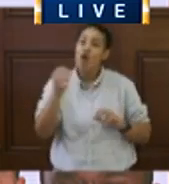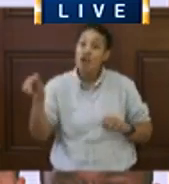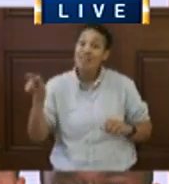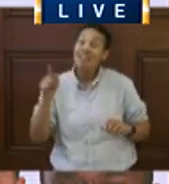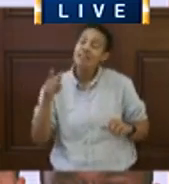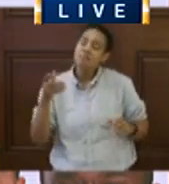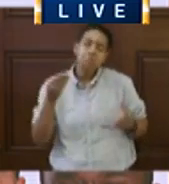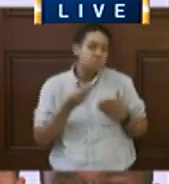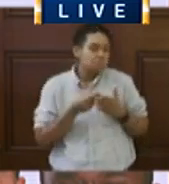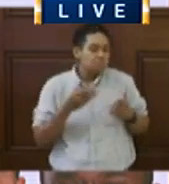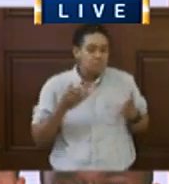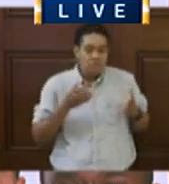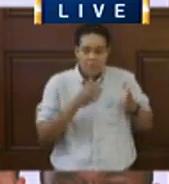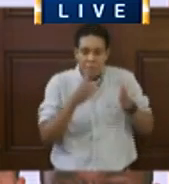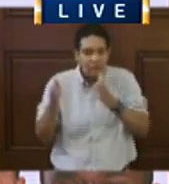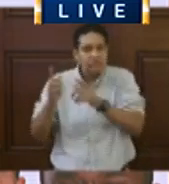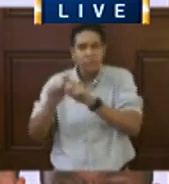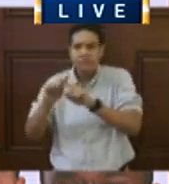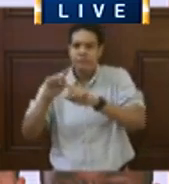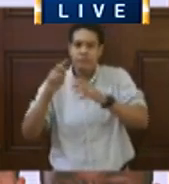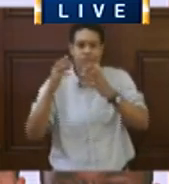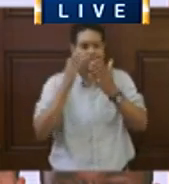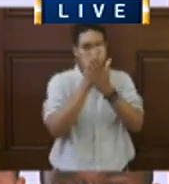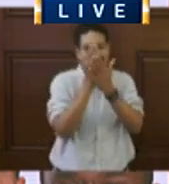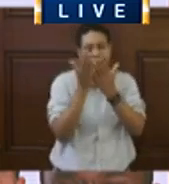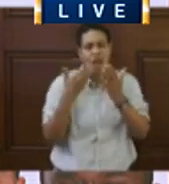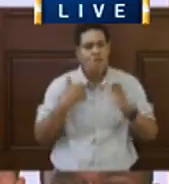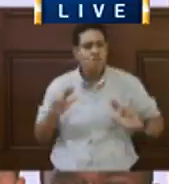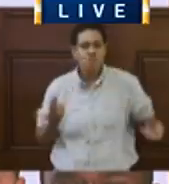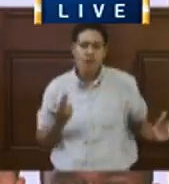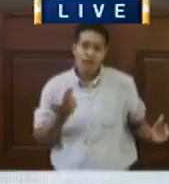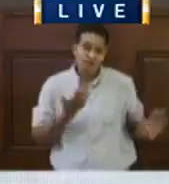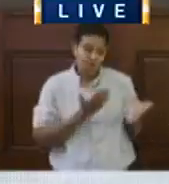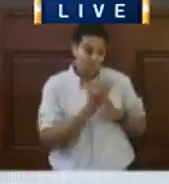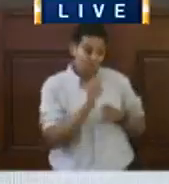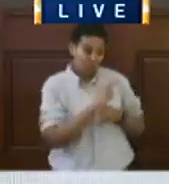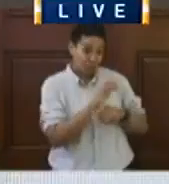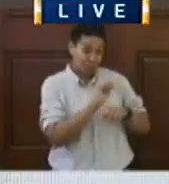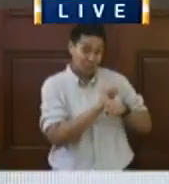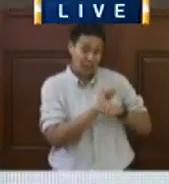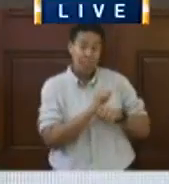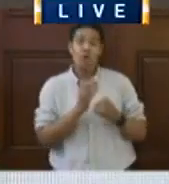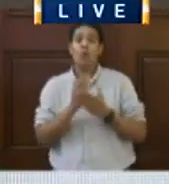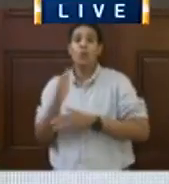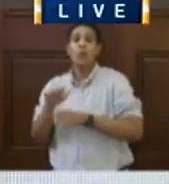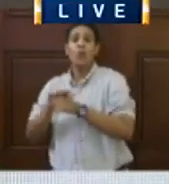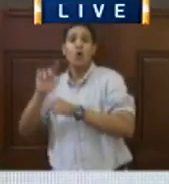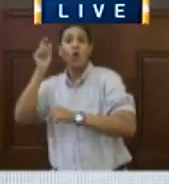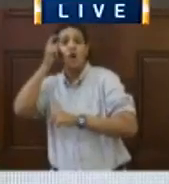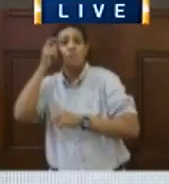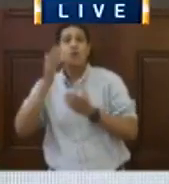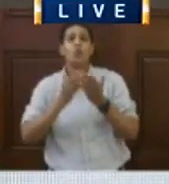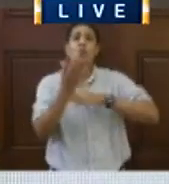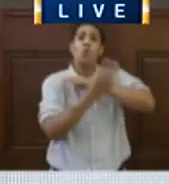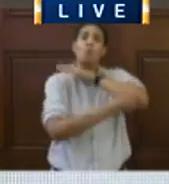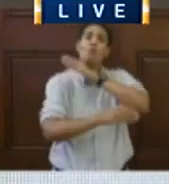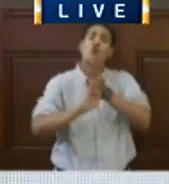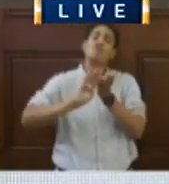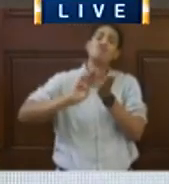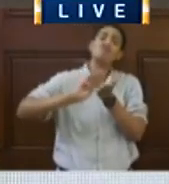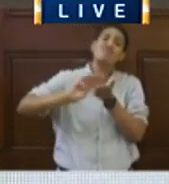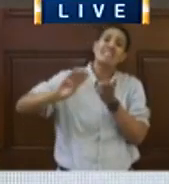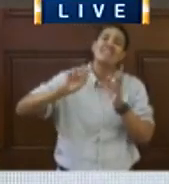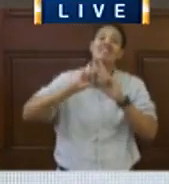place through the Ministry of Labour, through the Ministry of Local Government, through the poor relief departments that are attached to the municipal